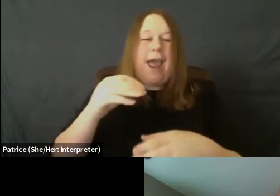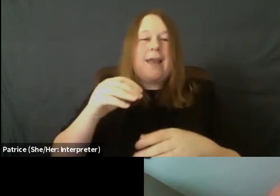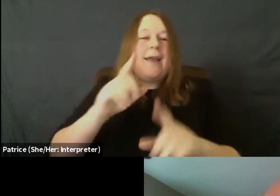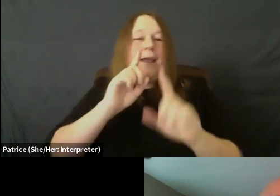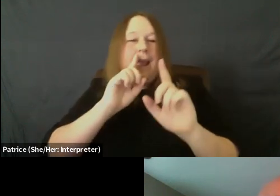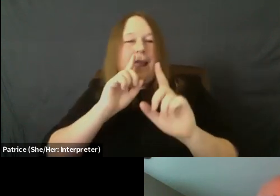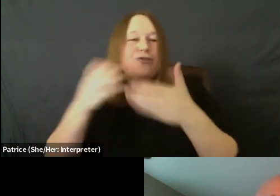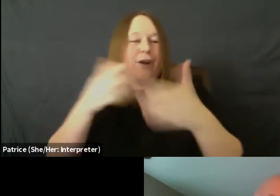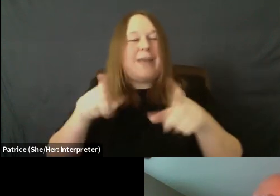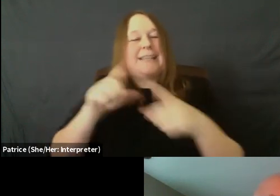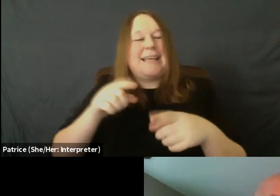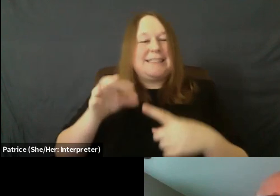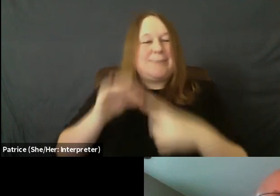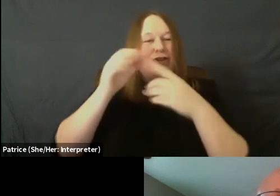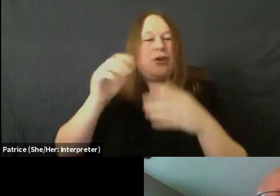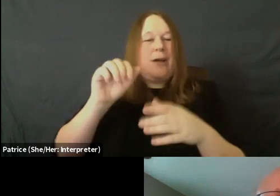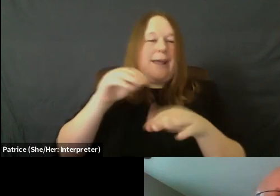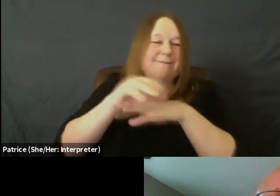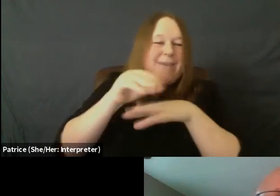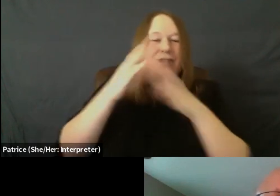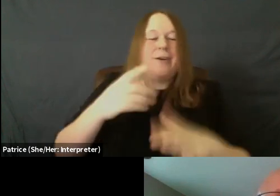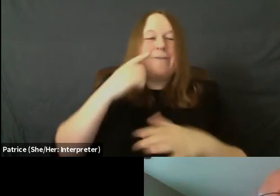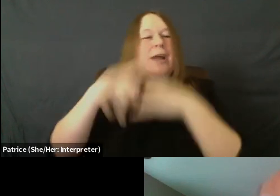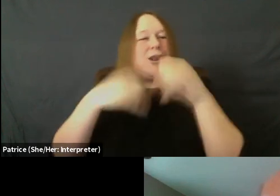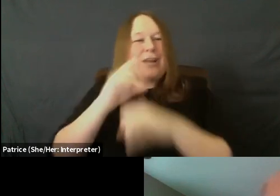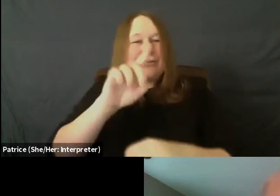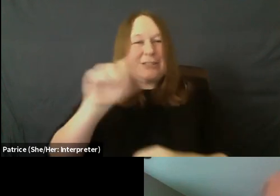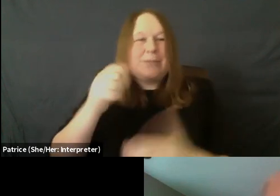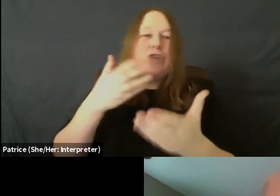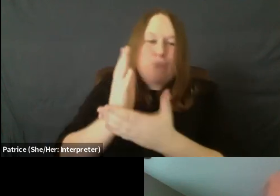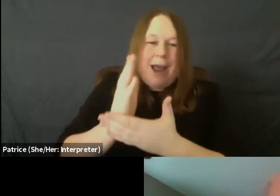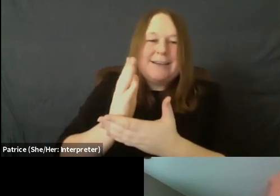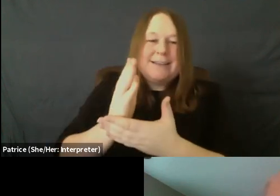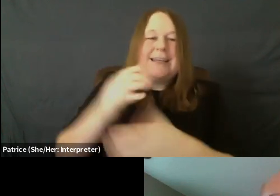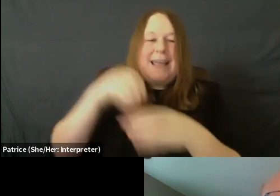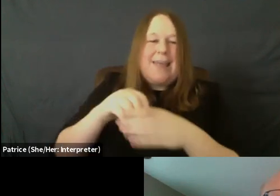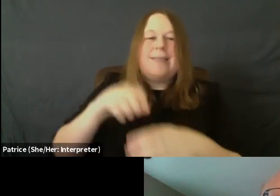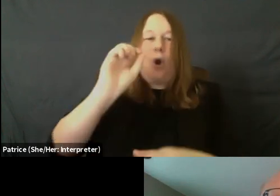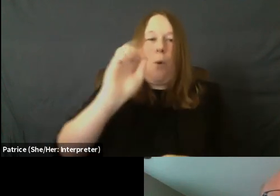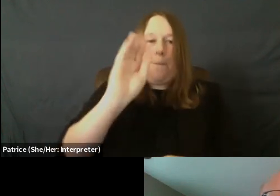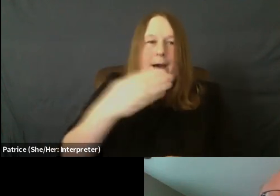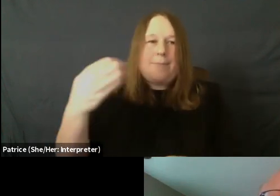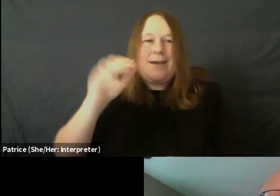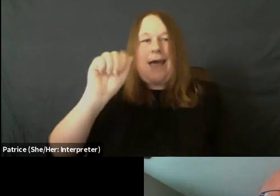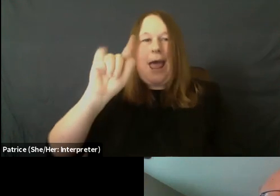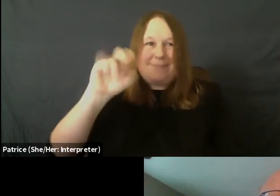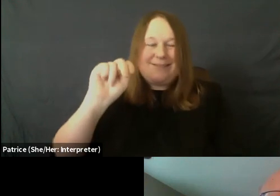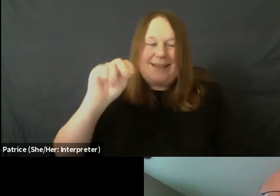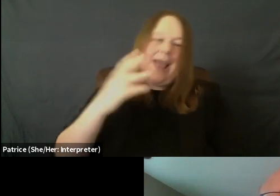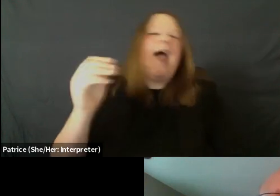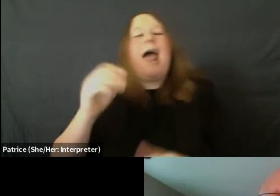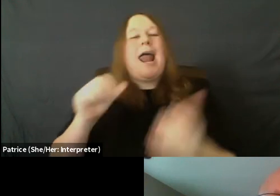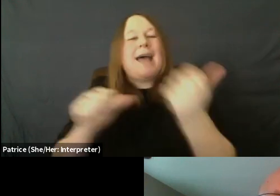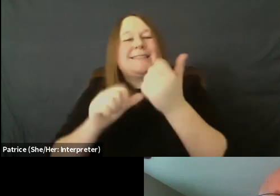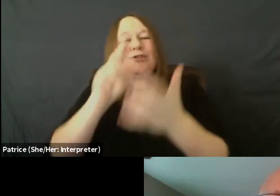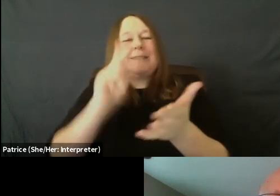as special advisor for international disability rights in the Obama administration, and assistant